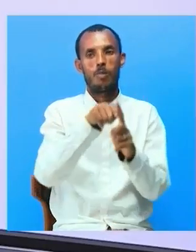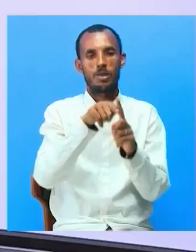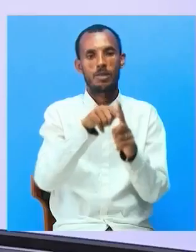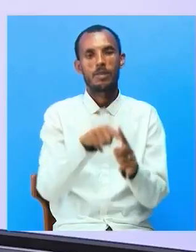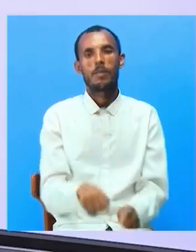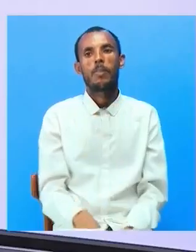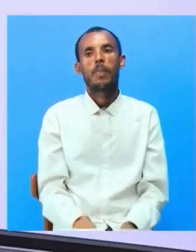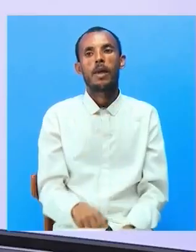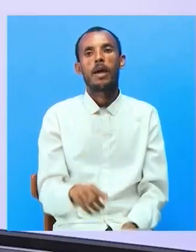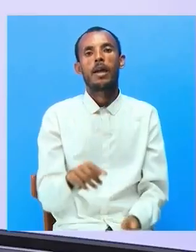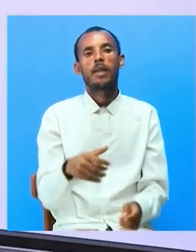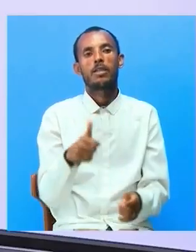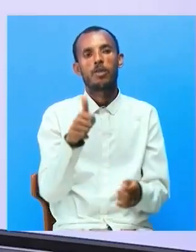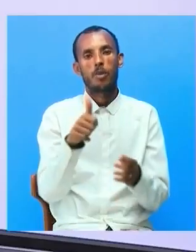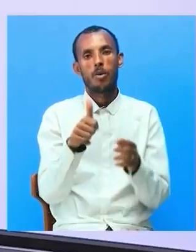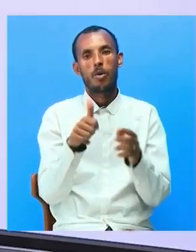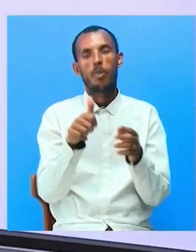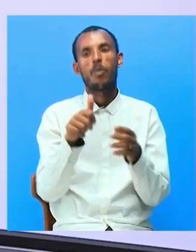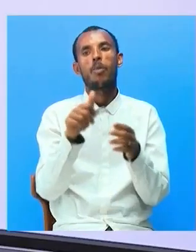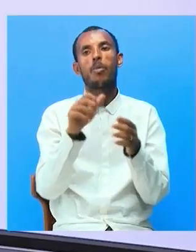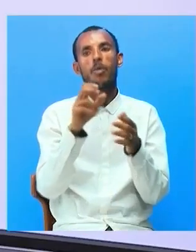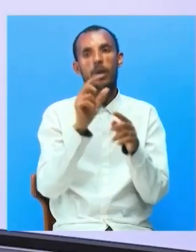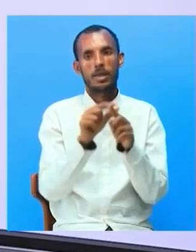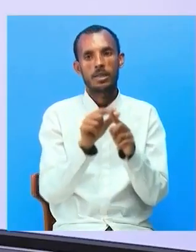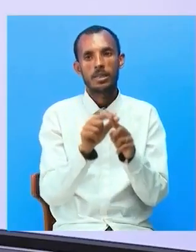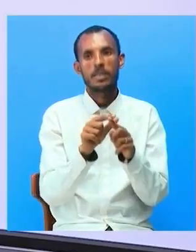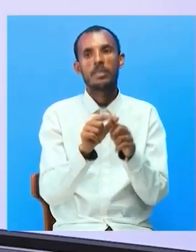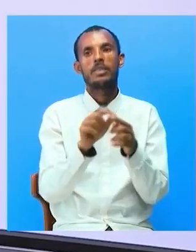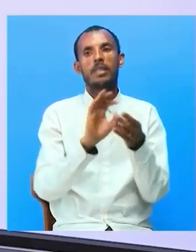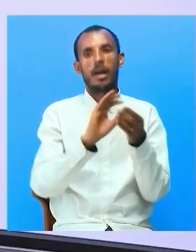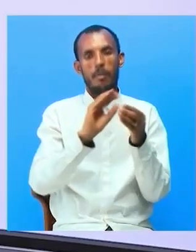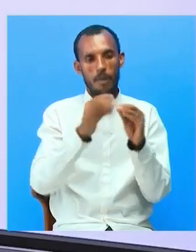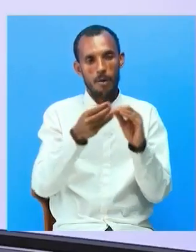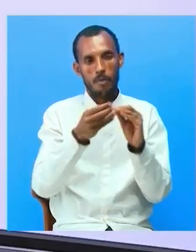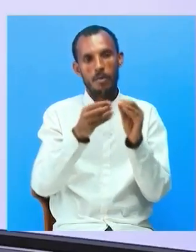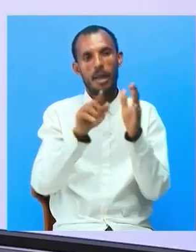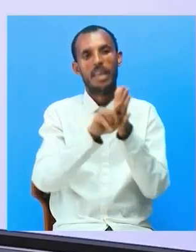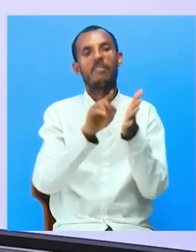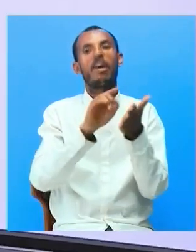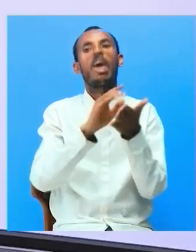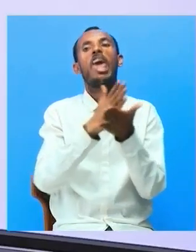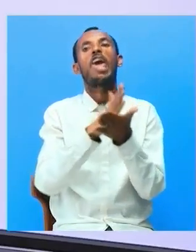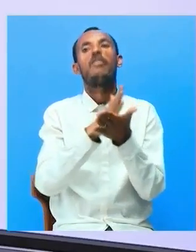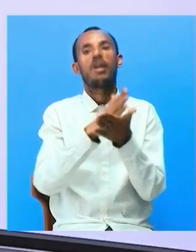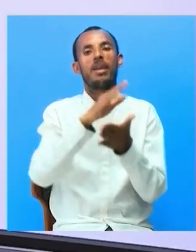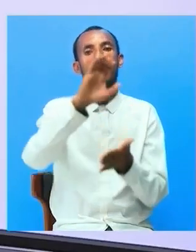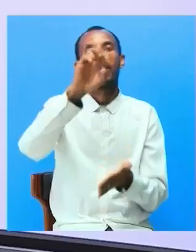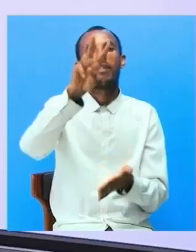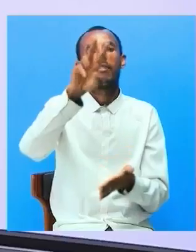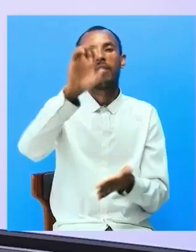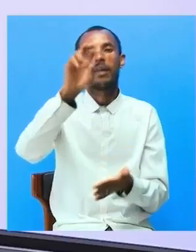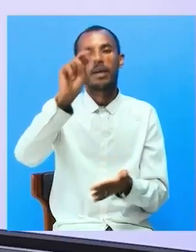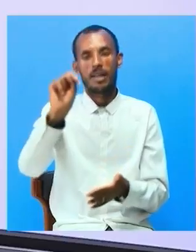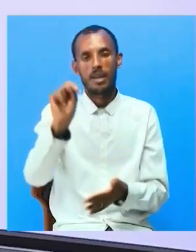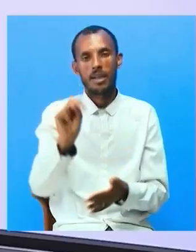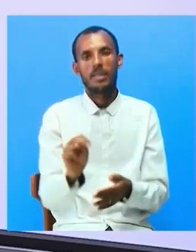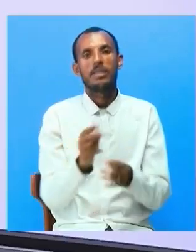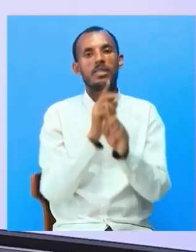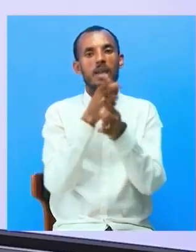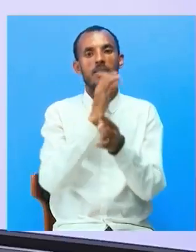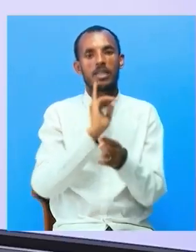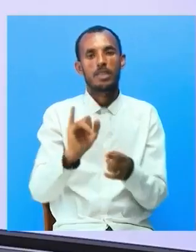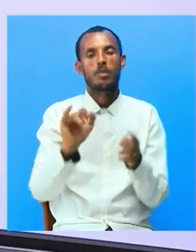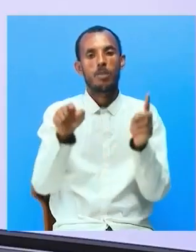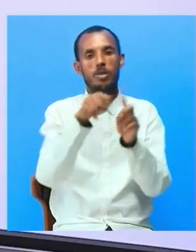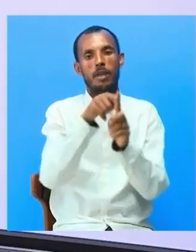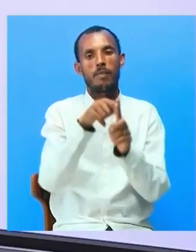positive. In other words, when you count the number of negatives, if it is even, if it is even, the answer will be it